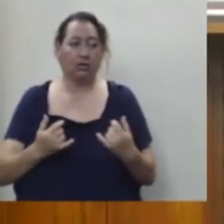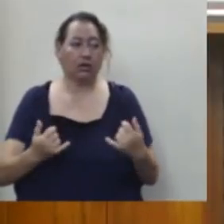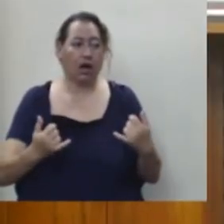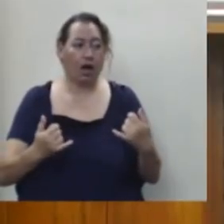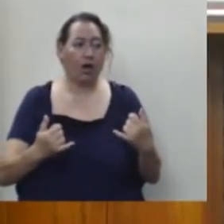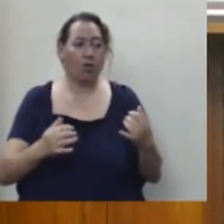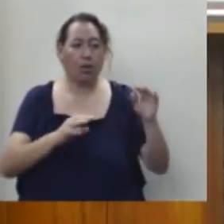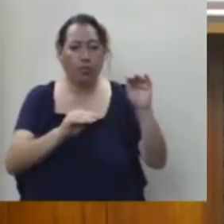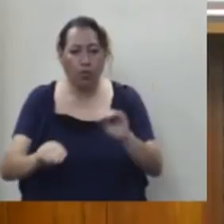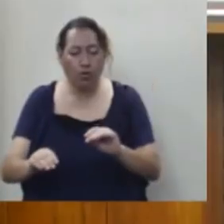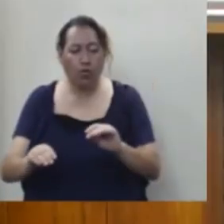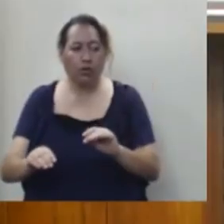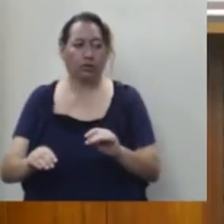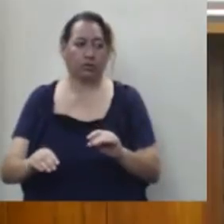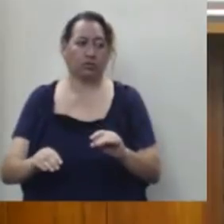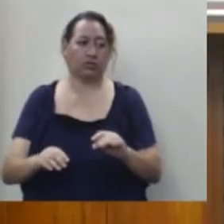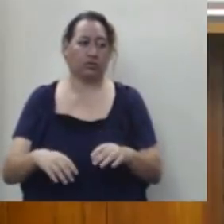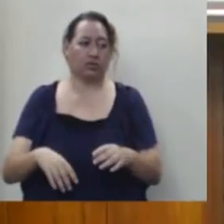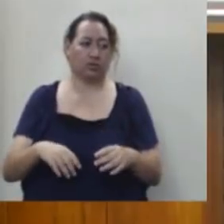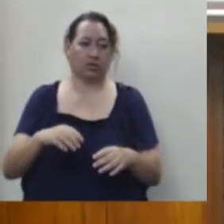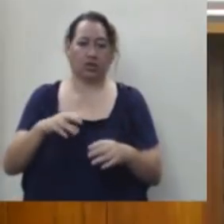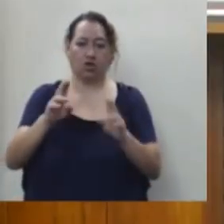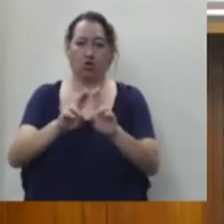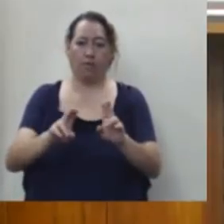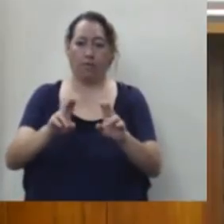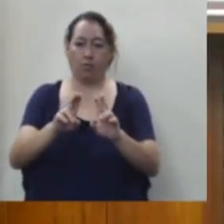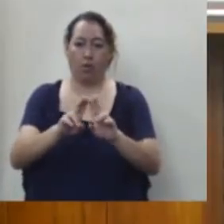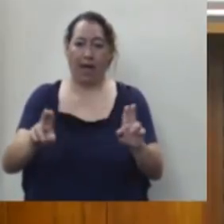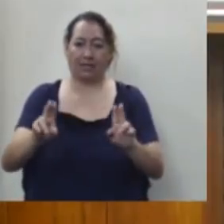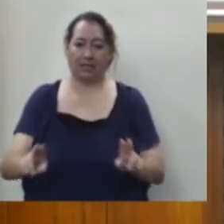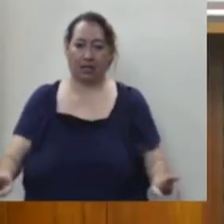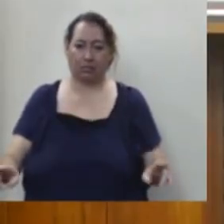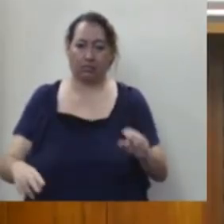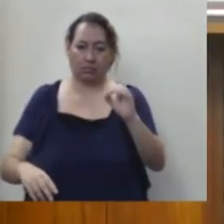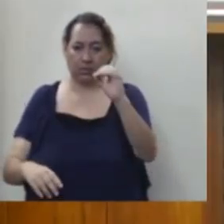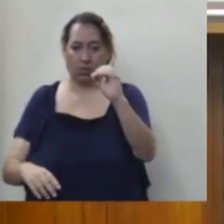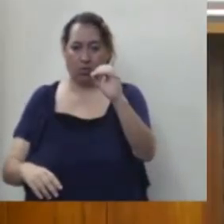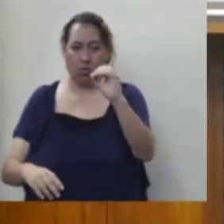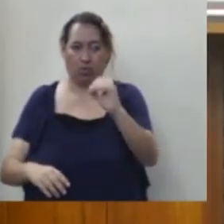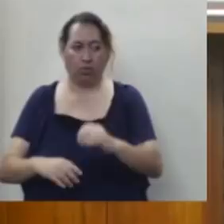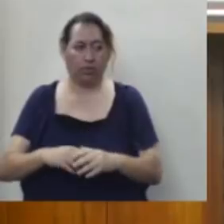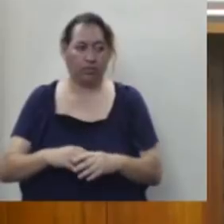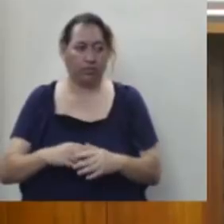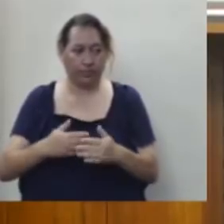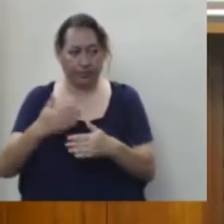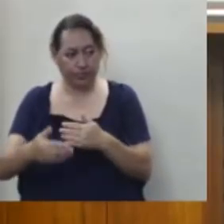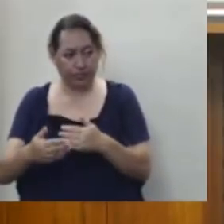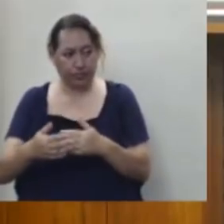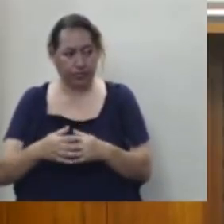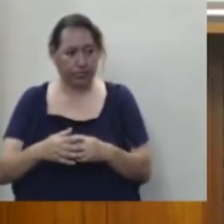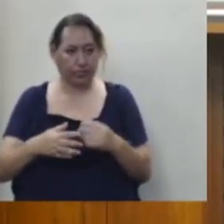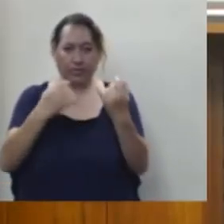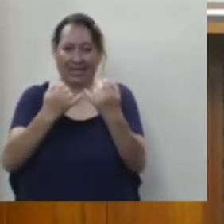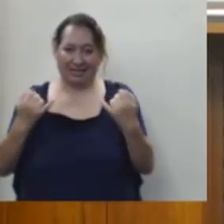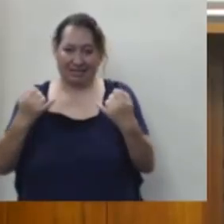to our wonderful village of Umatak, no cases at all. Next, we go to Inalahan,